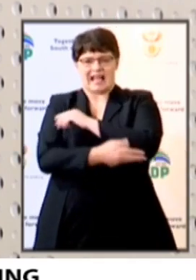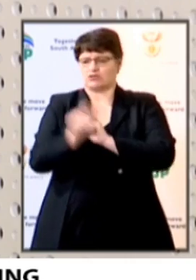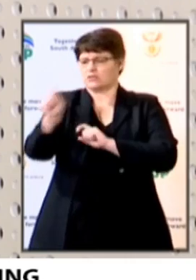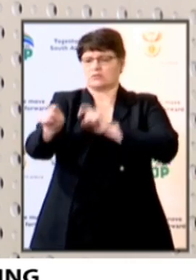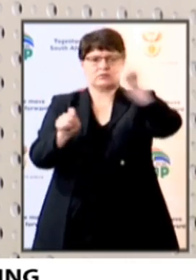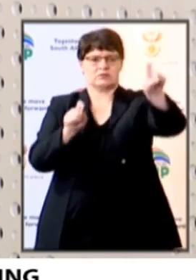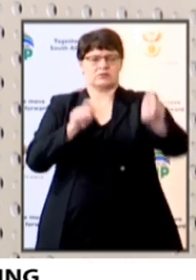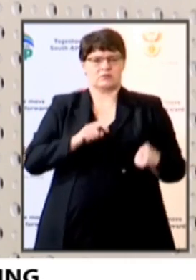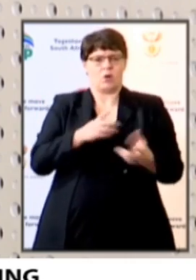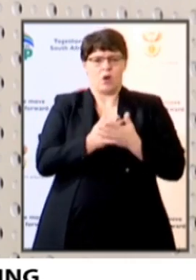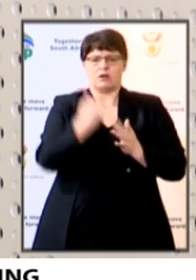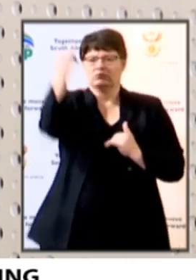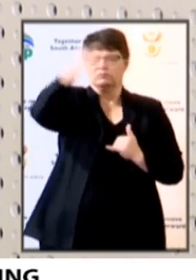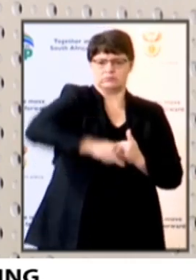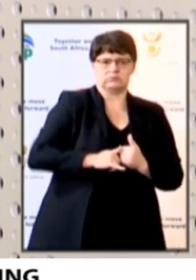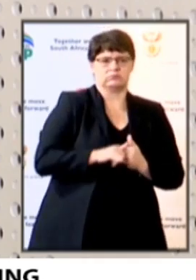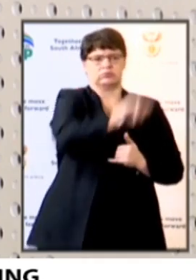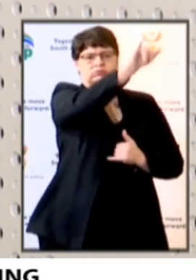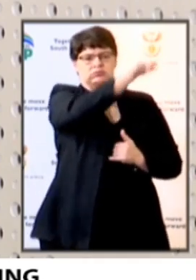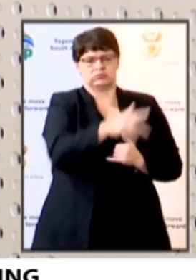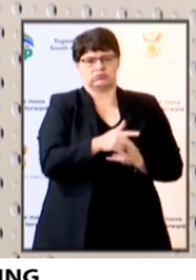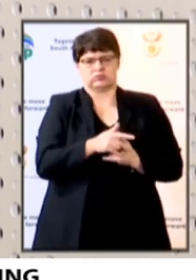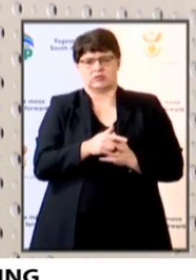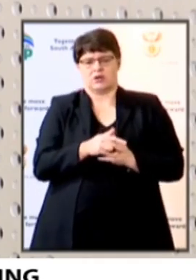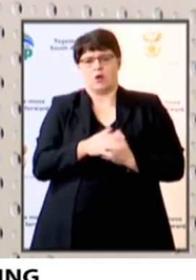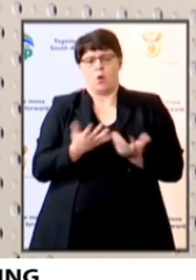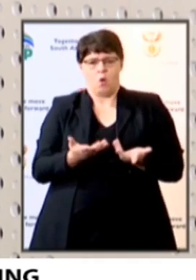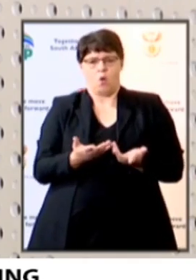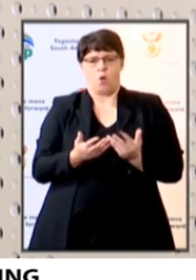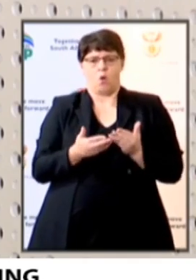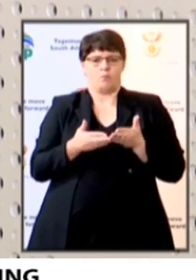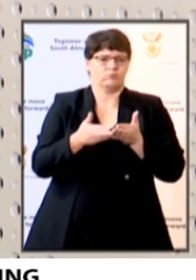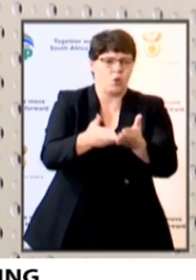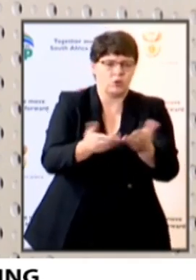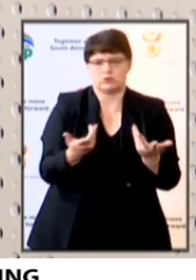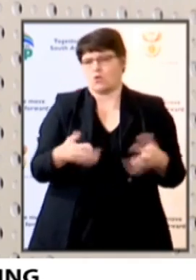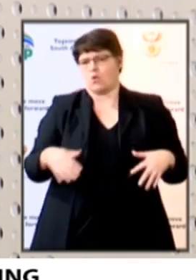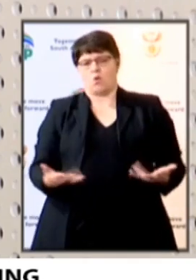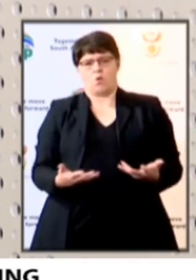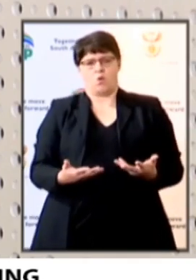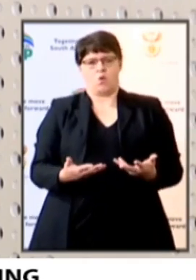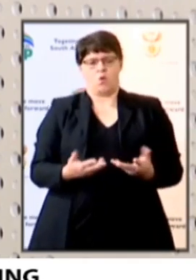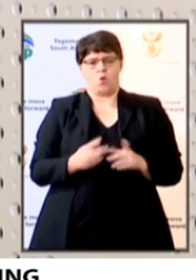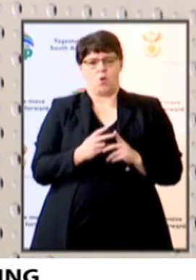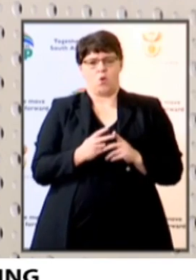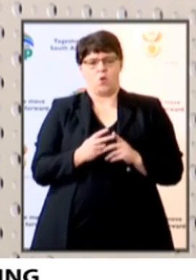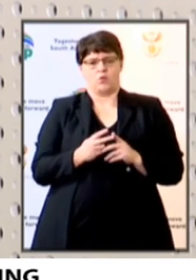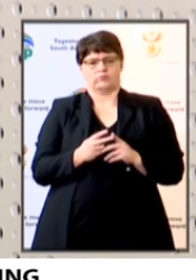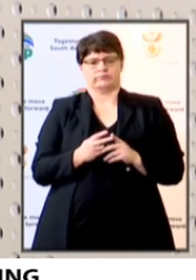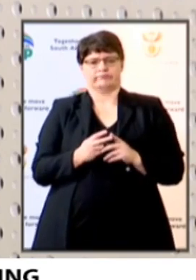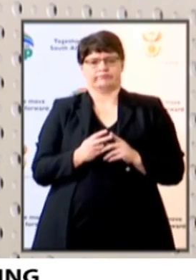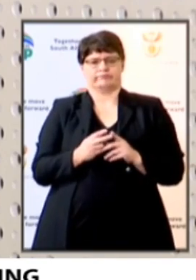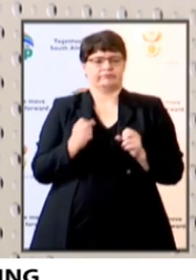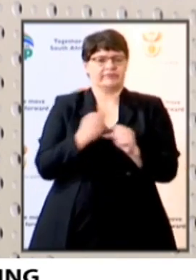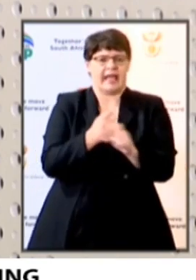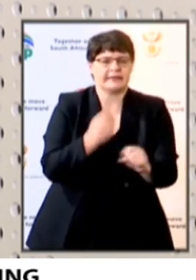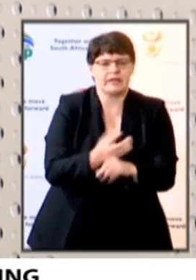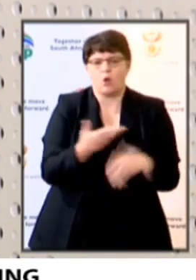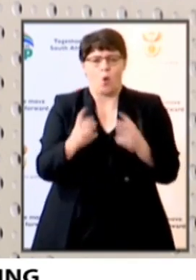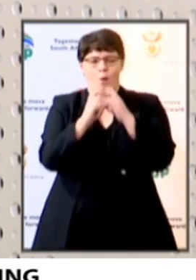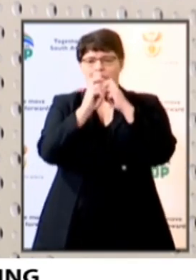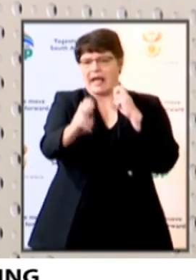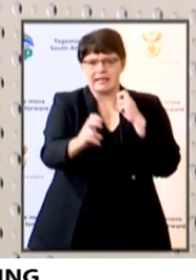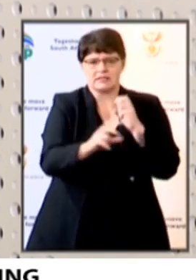out of other countries, were bringing the virus, or people were coming to visit us, were bringing the